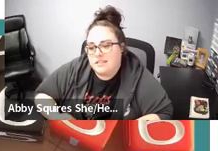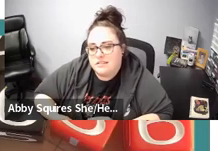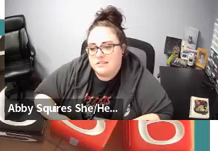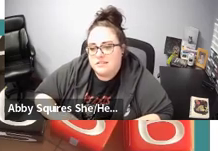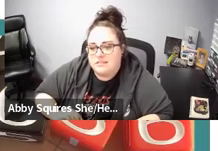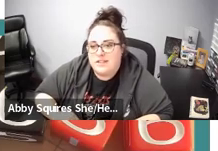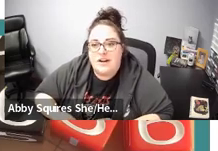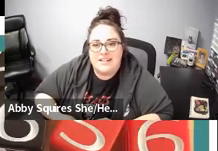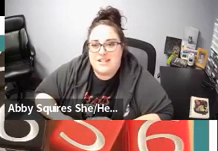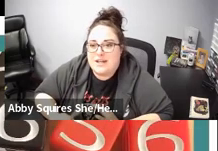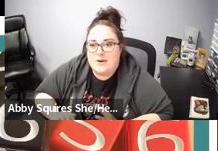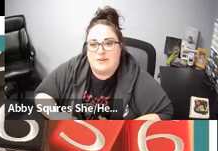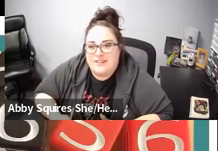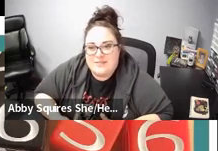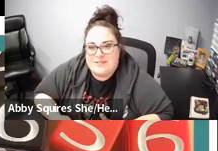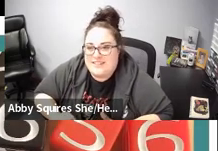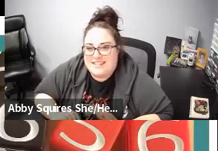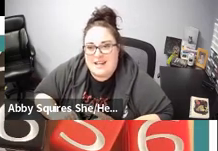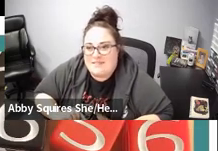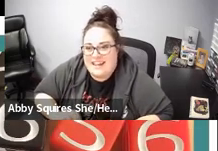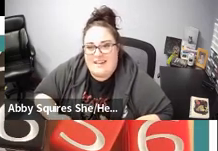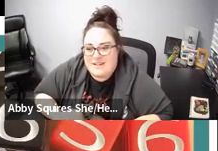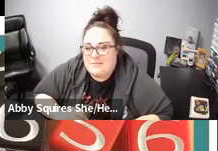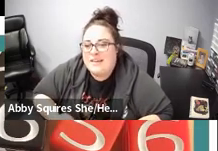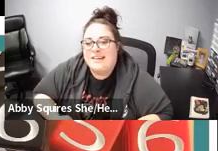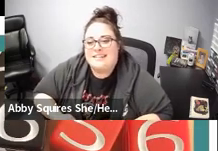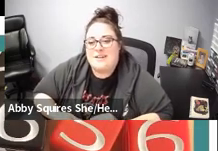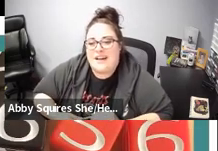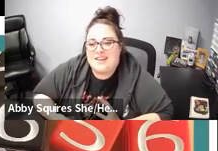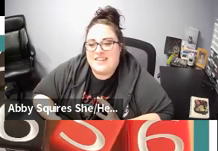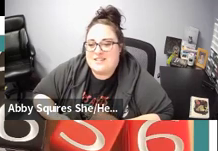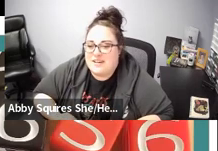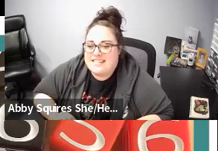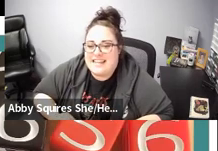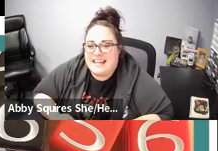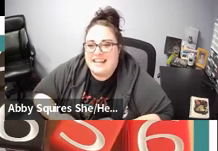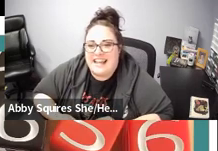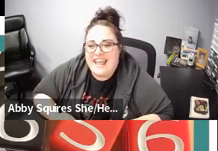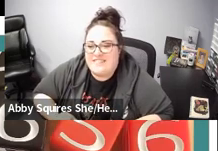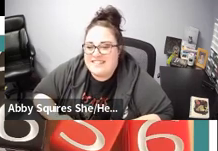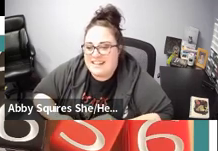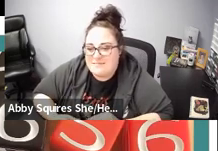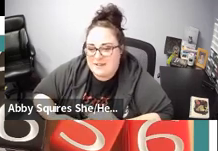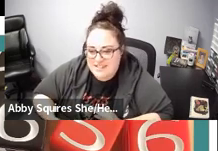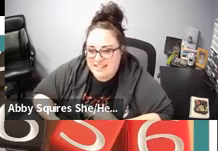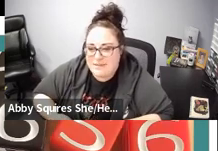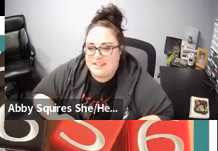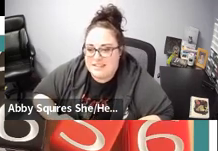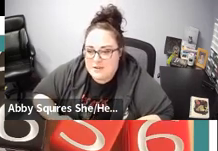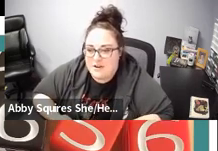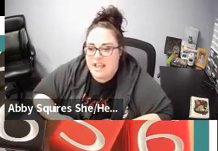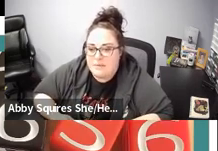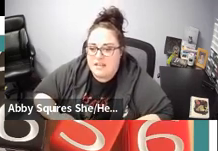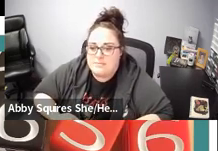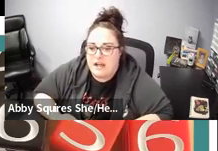And sorry, Asian, I know you're supposed to read the chat, but I have it up. Yeah. So I saw that Jordan said, I haven't done it personally, but